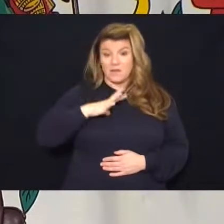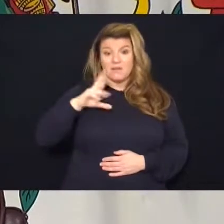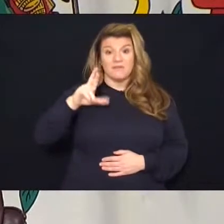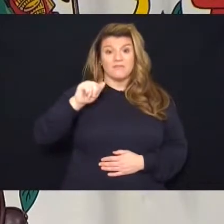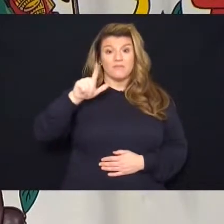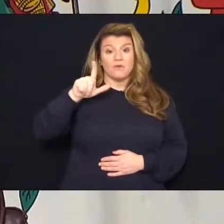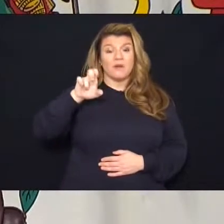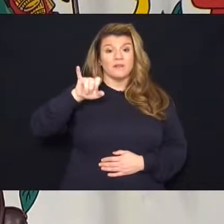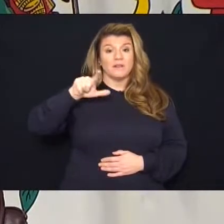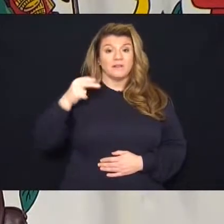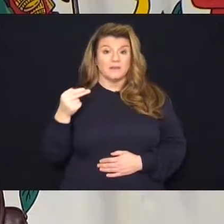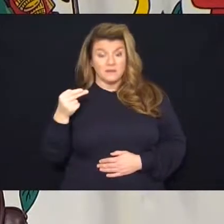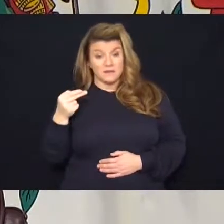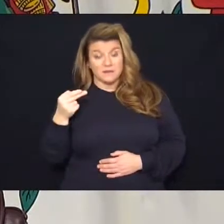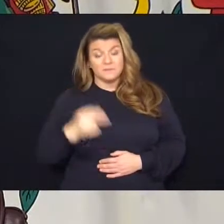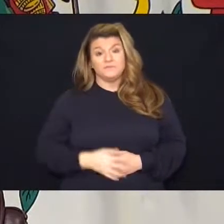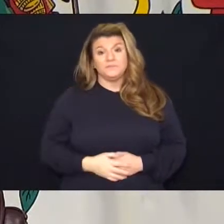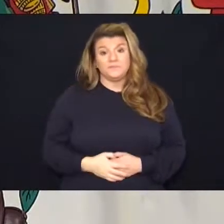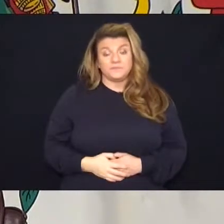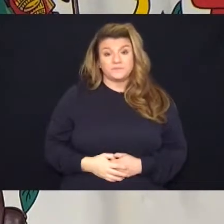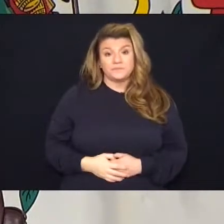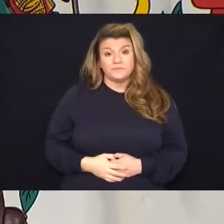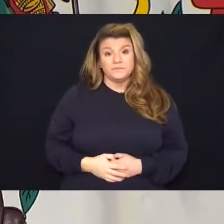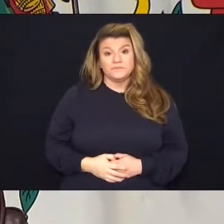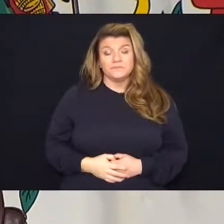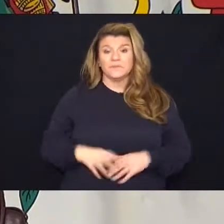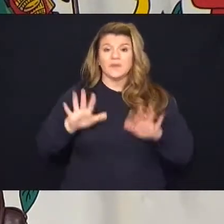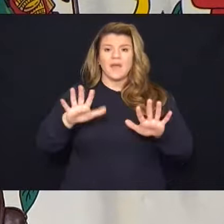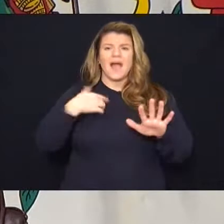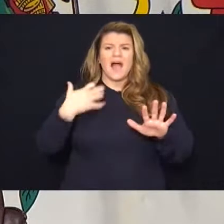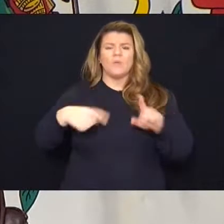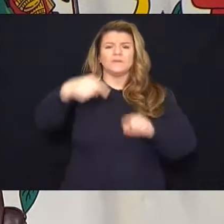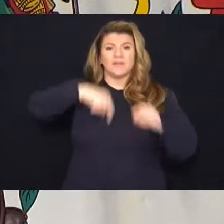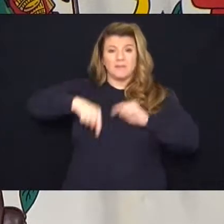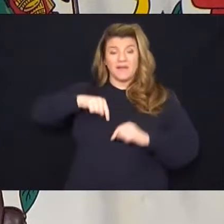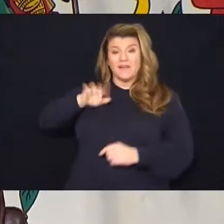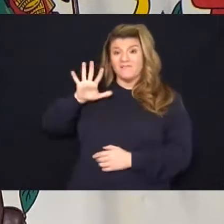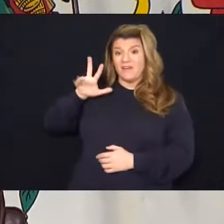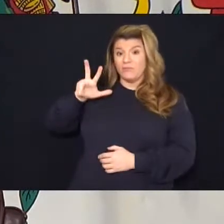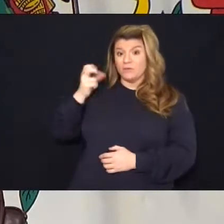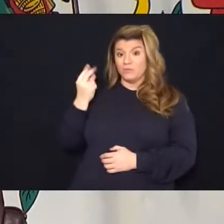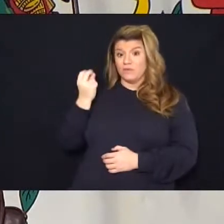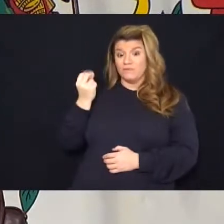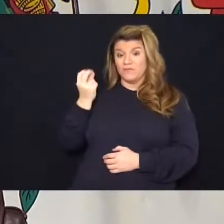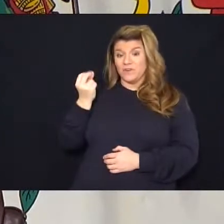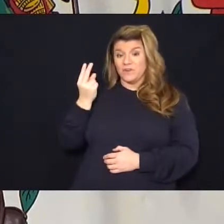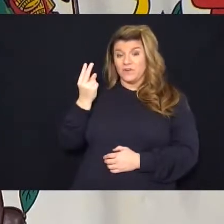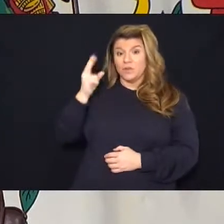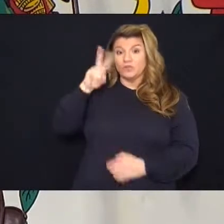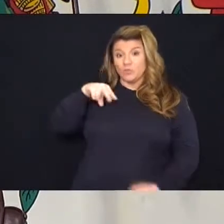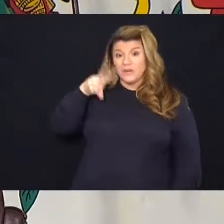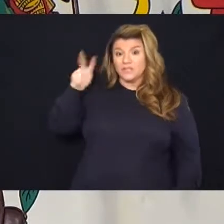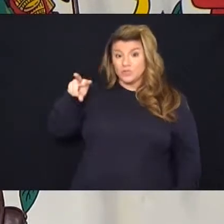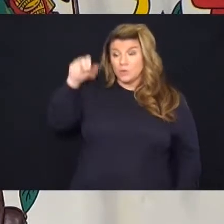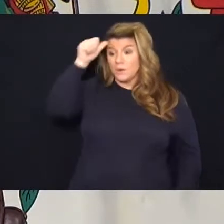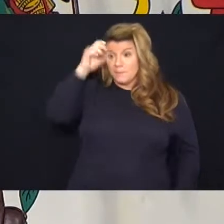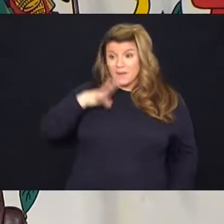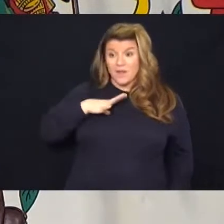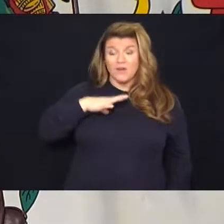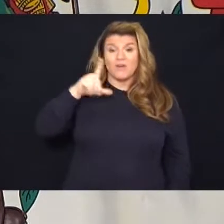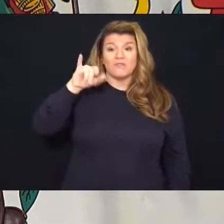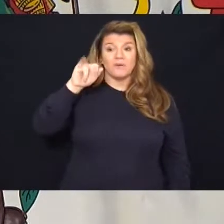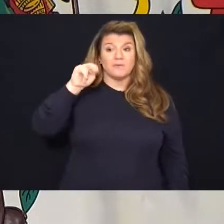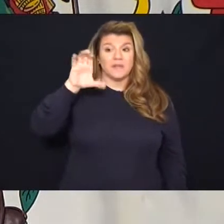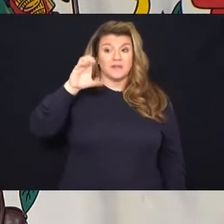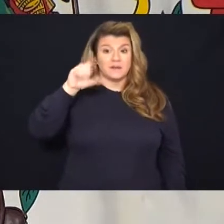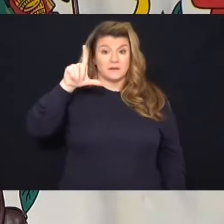Raleigh County. I want to step back. A 5,312th death, a 22-year-old male from Lincoln